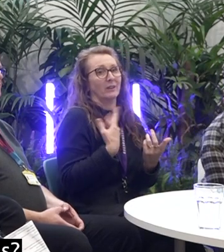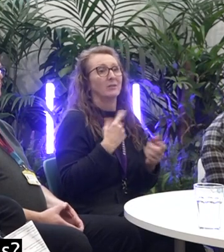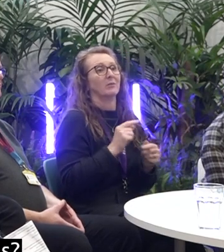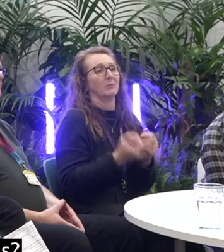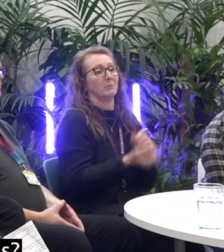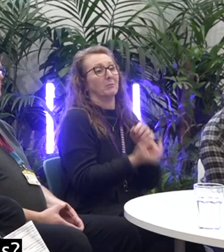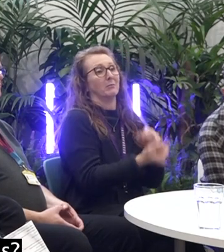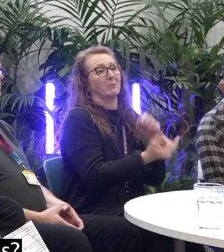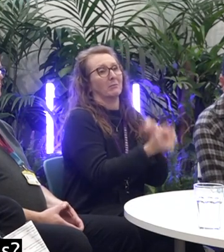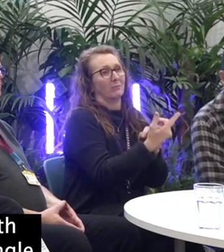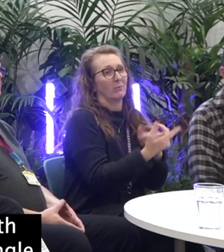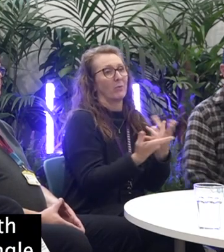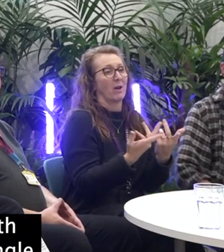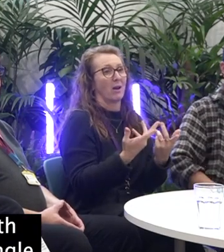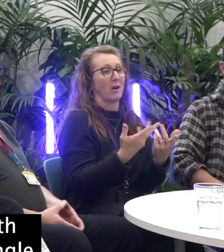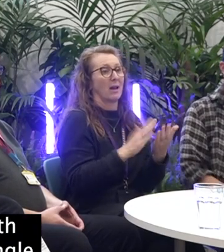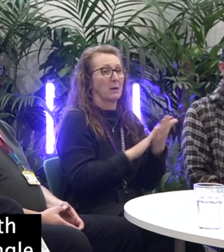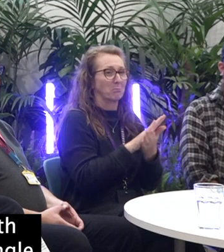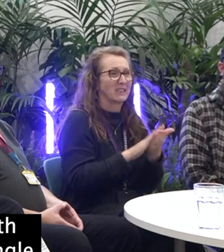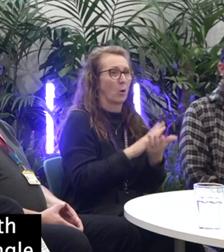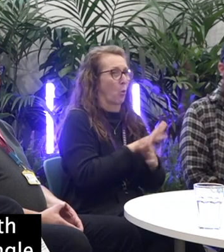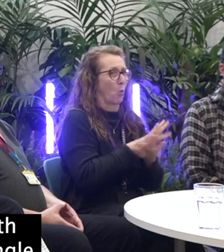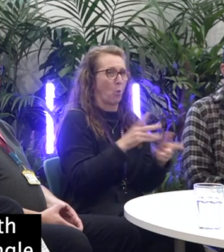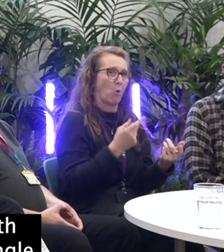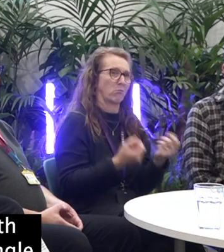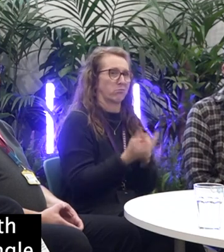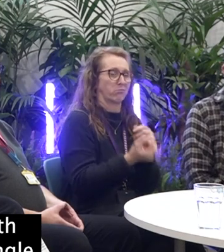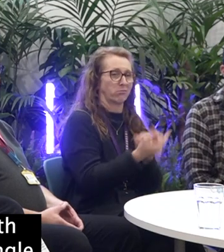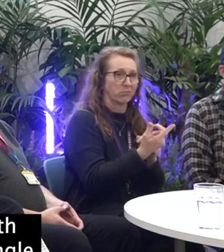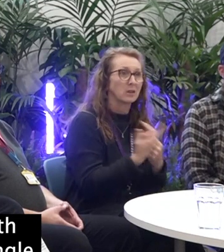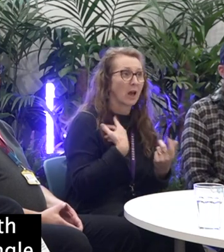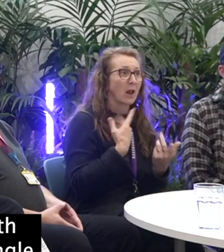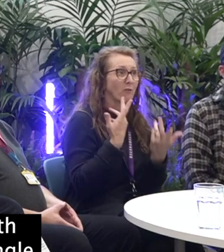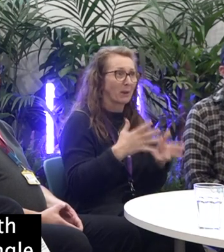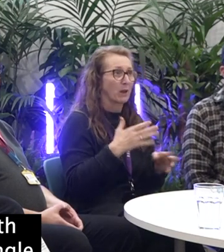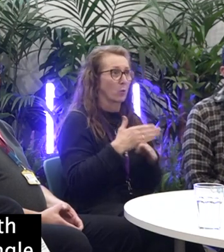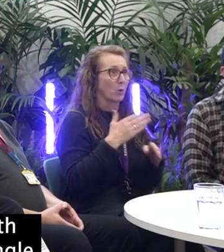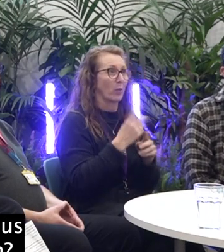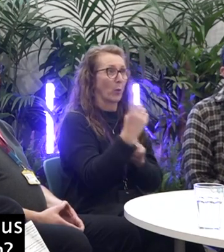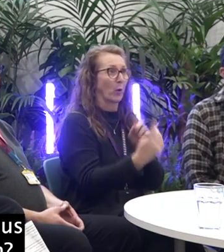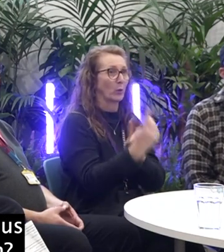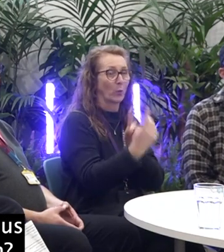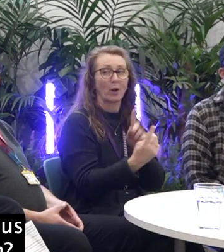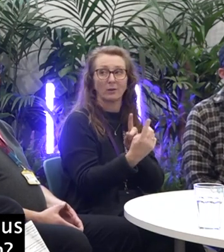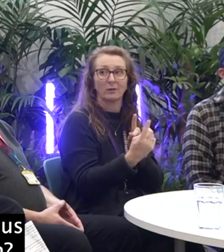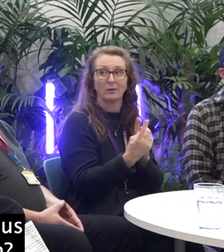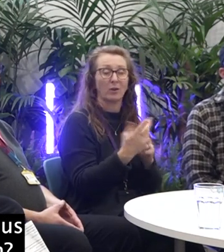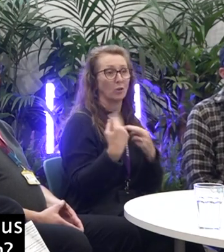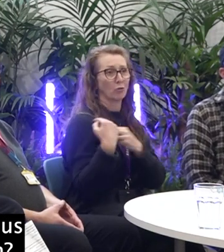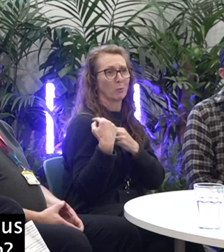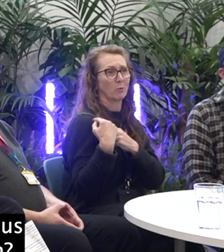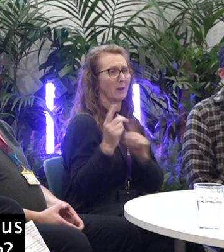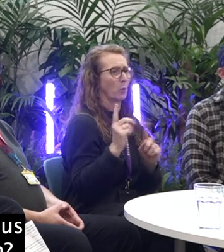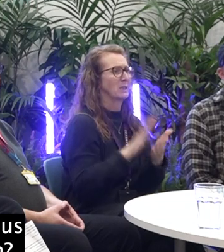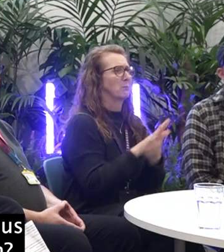what are unintended consequences. And I had the pleasure to work with quite a lot of you on a one-to-one to wrangle what does responsibility mean